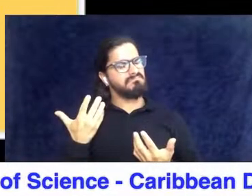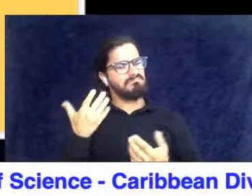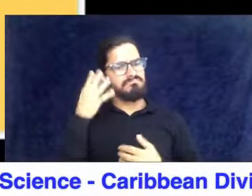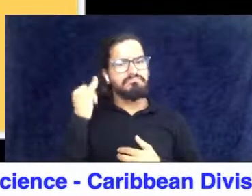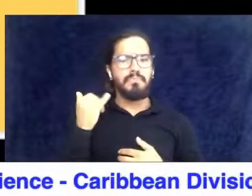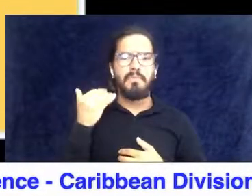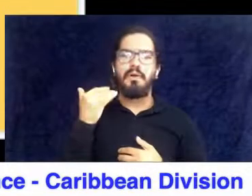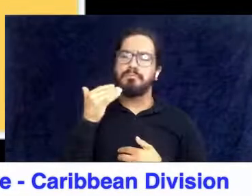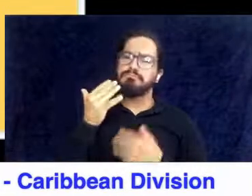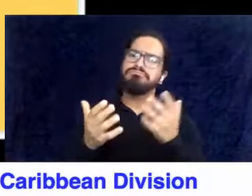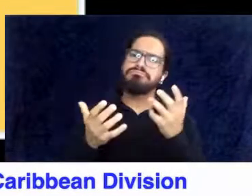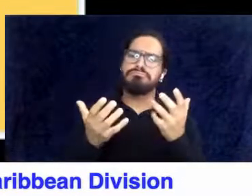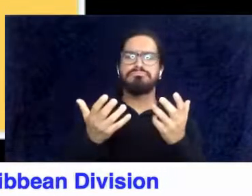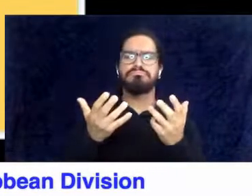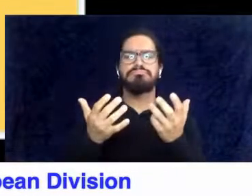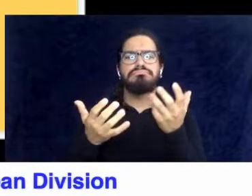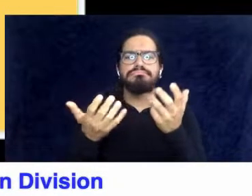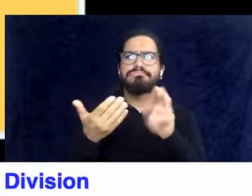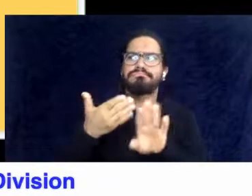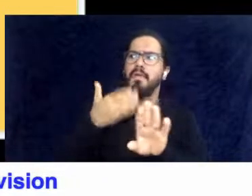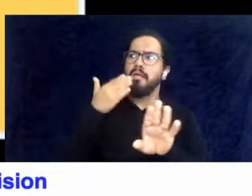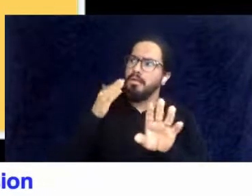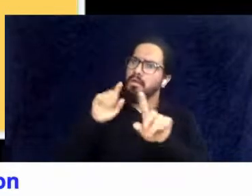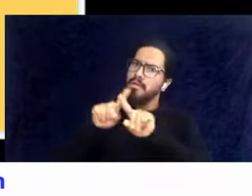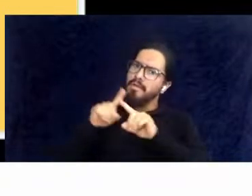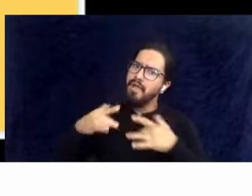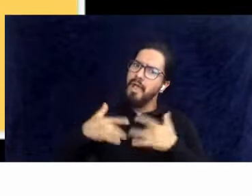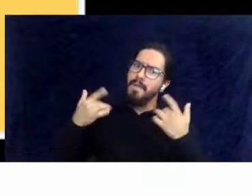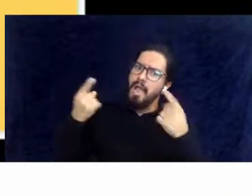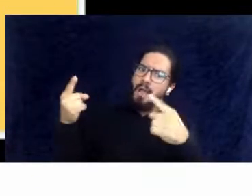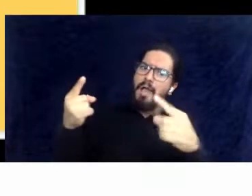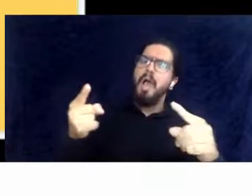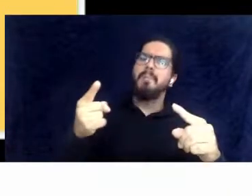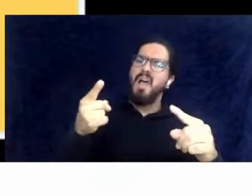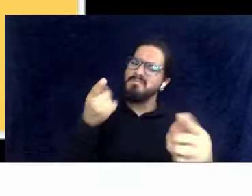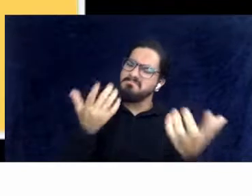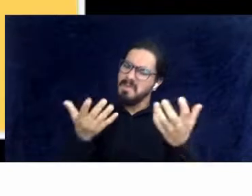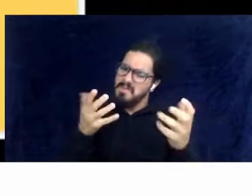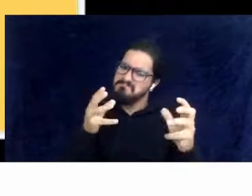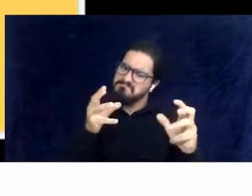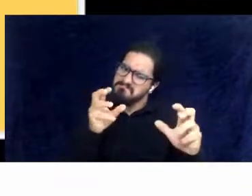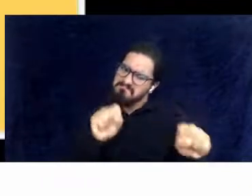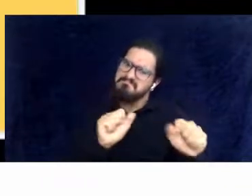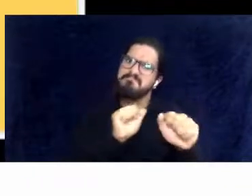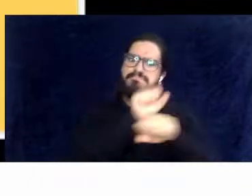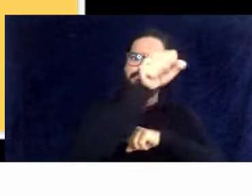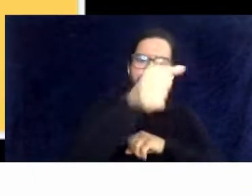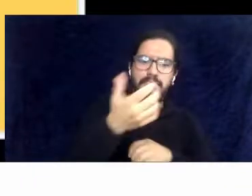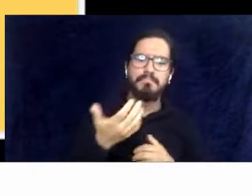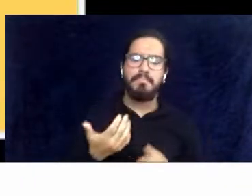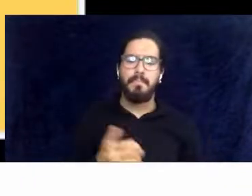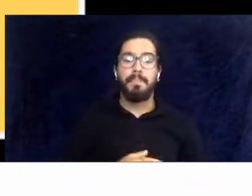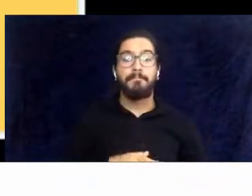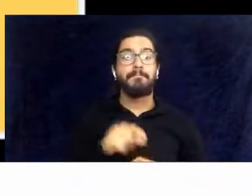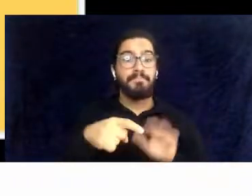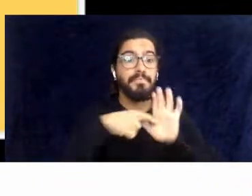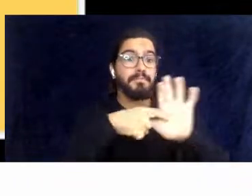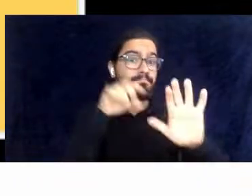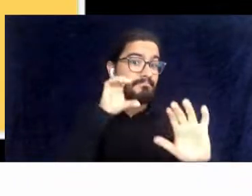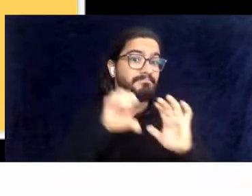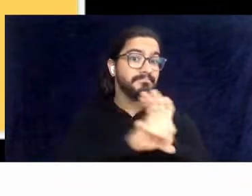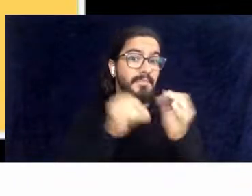get their head around this. And, you know, I like to show this image of Benito, of Bad Bunny at the 2019